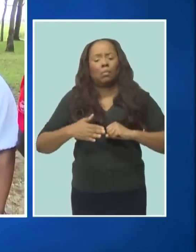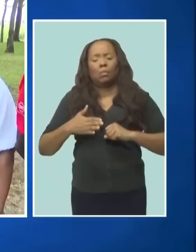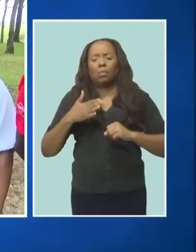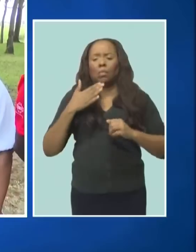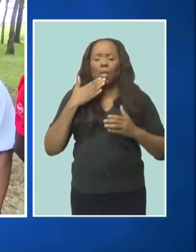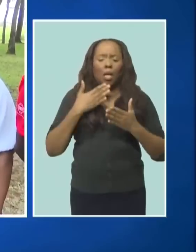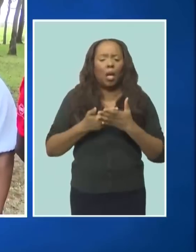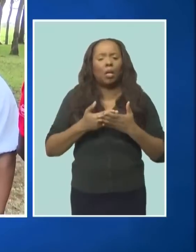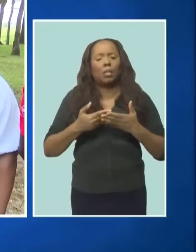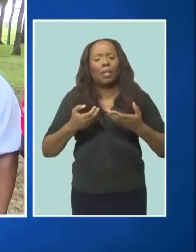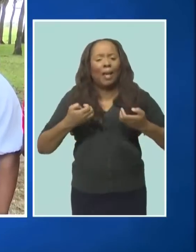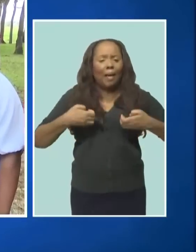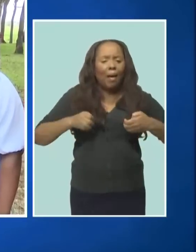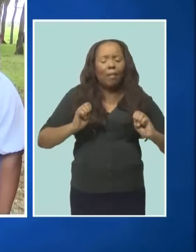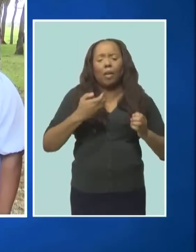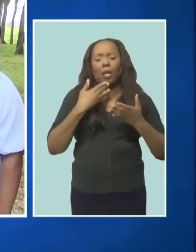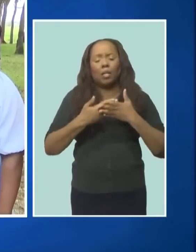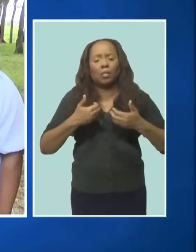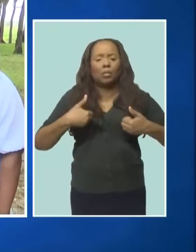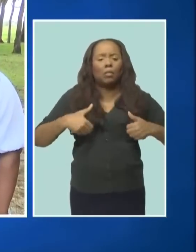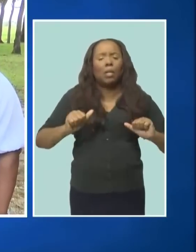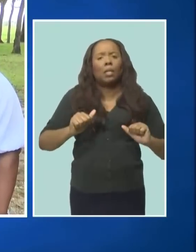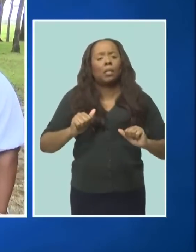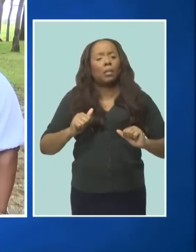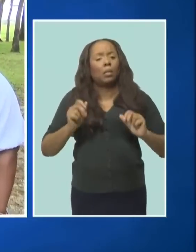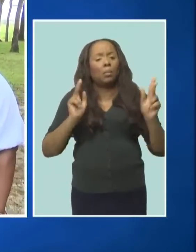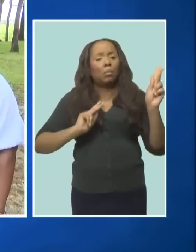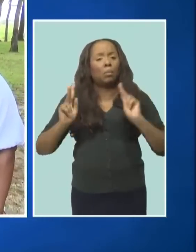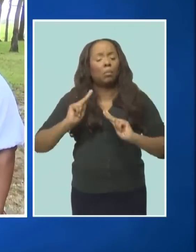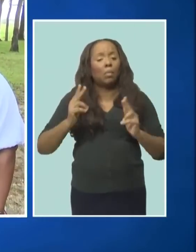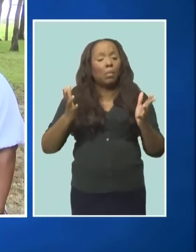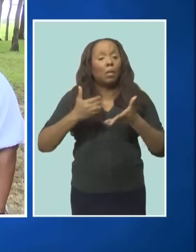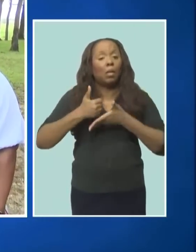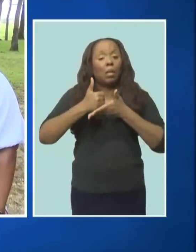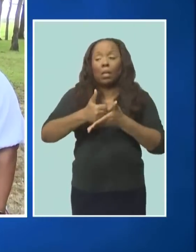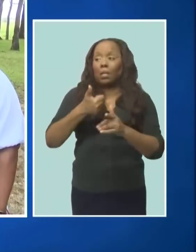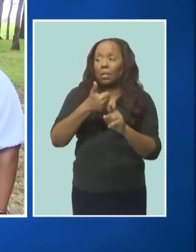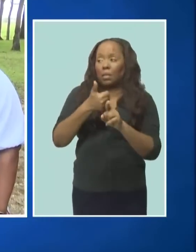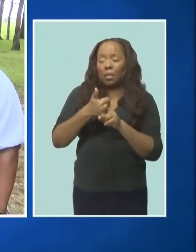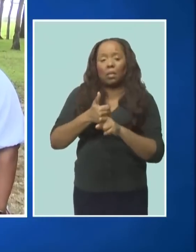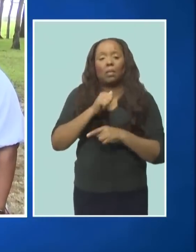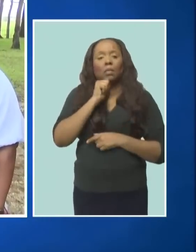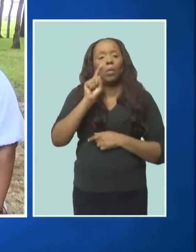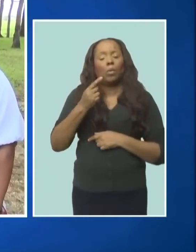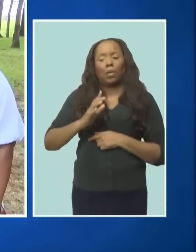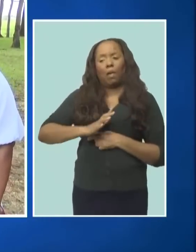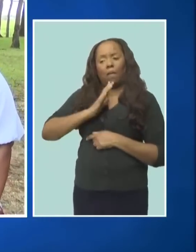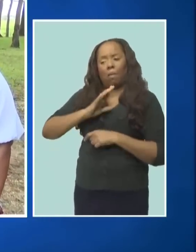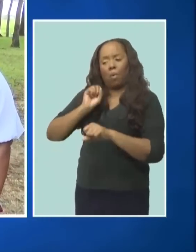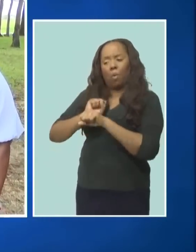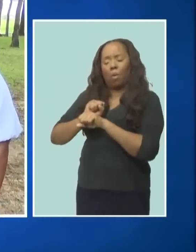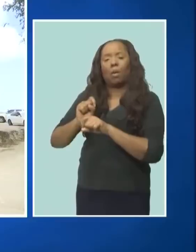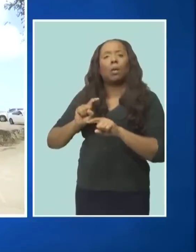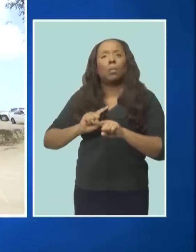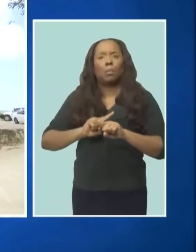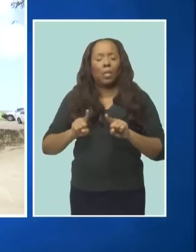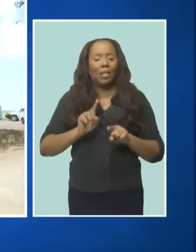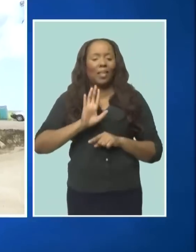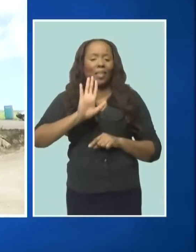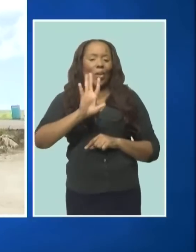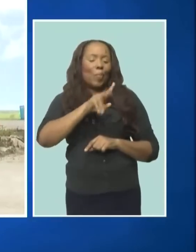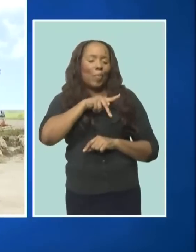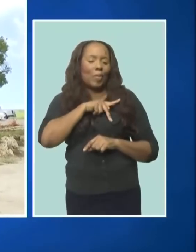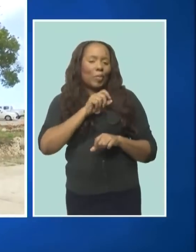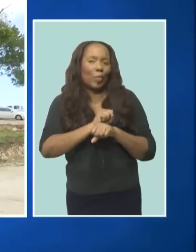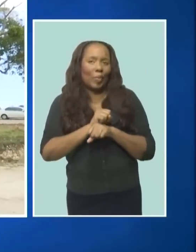have undertaken on their own to help themselves outside of the formal work that they're involved in. May 1st